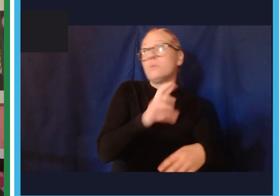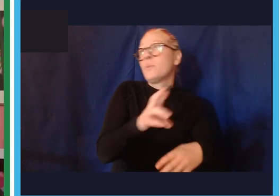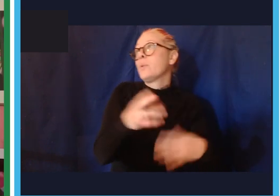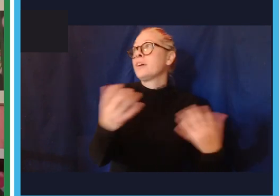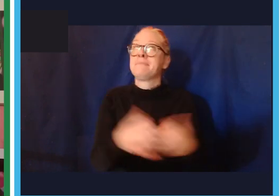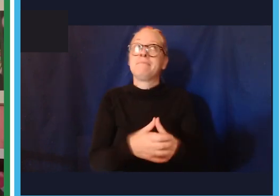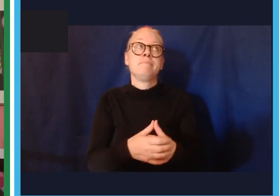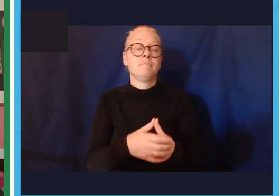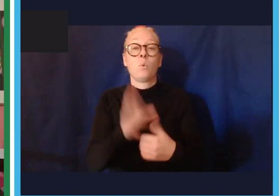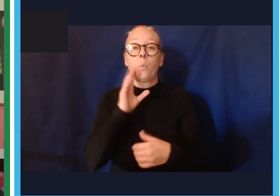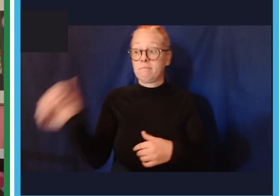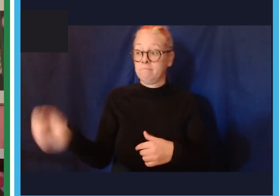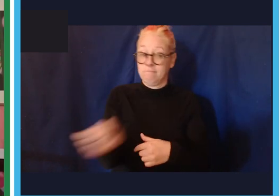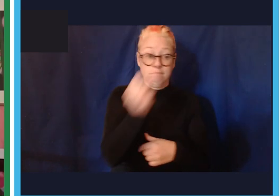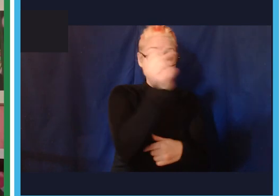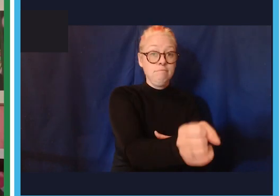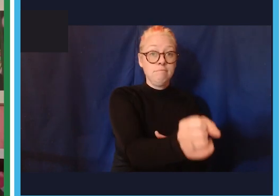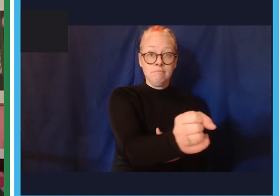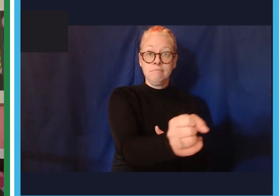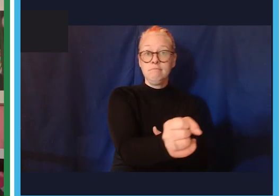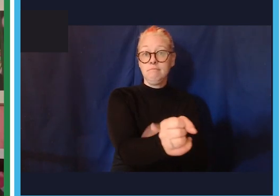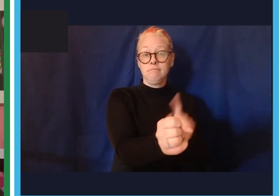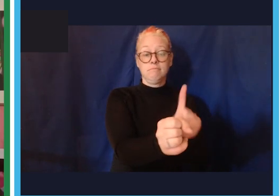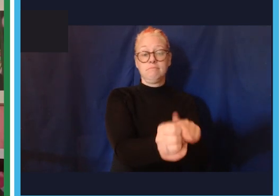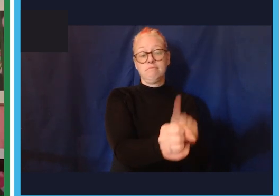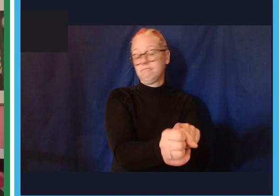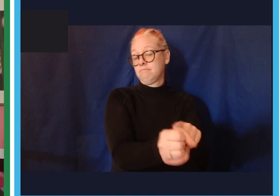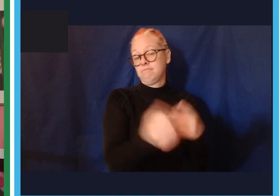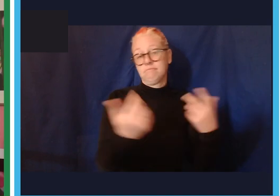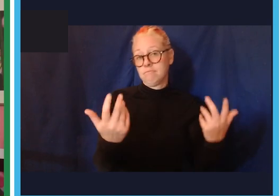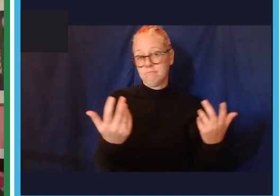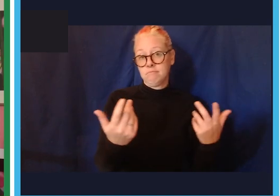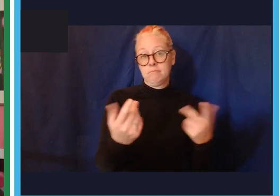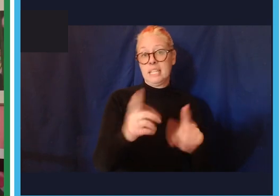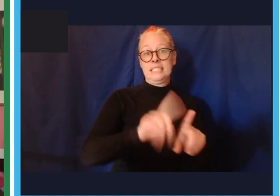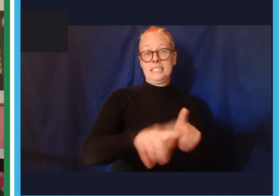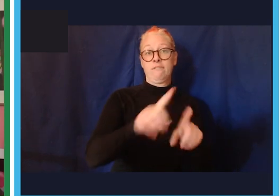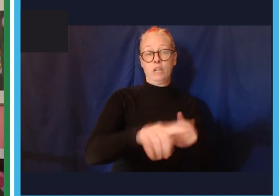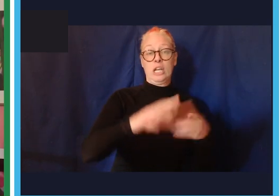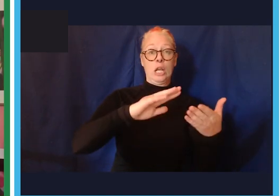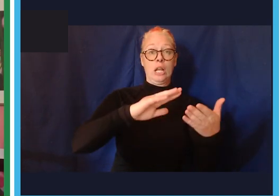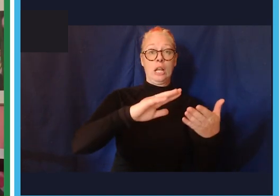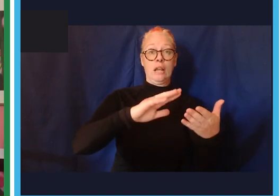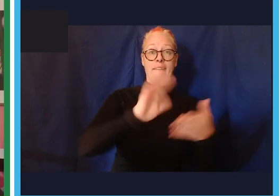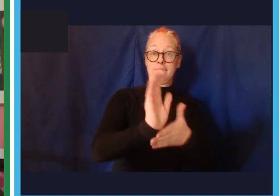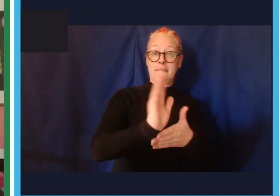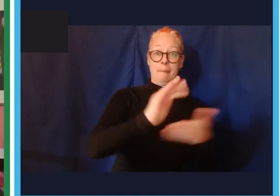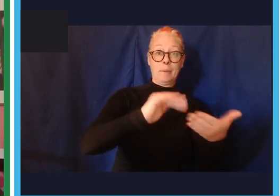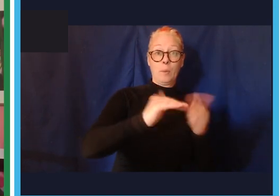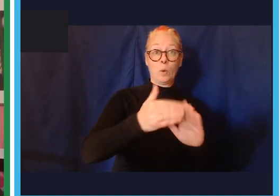types of disabilities. And they created a filmmakers lab as a way to kind of bring people together